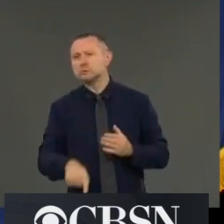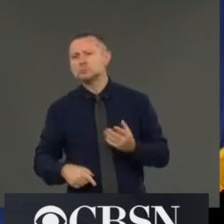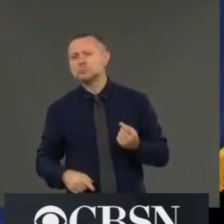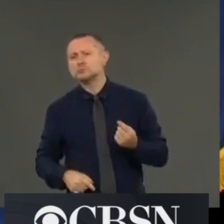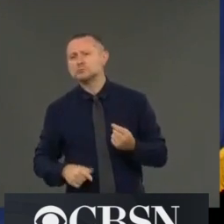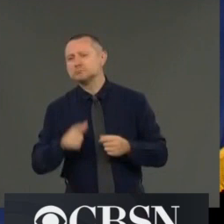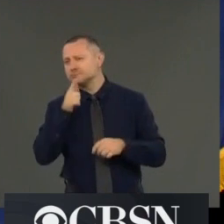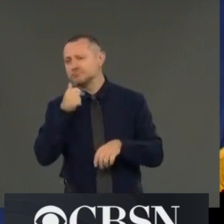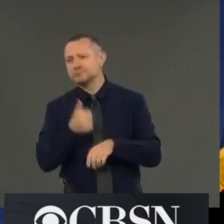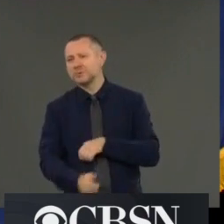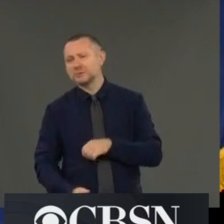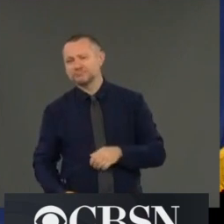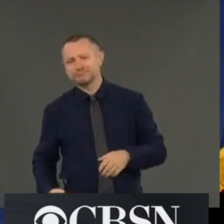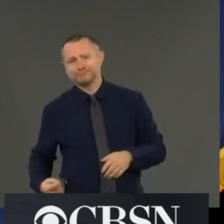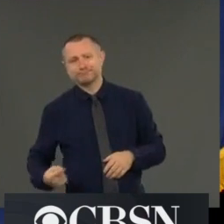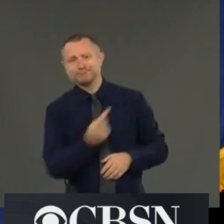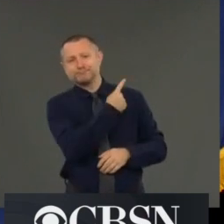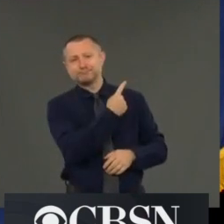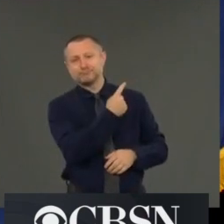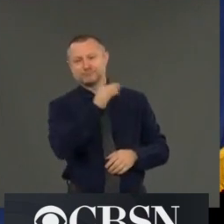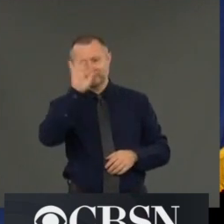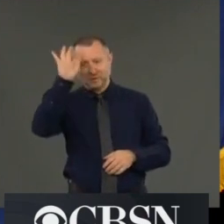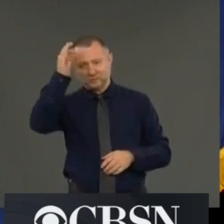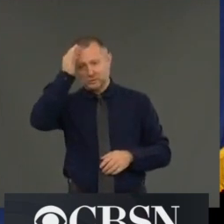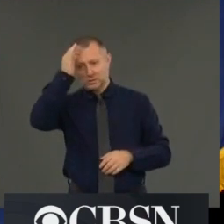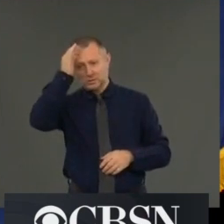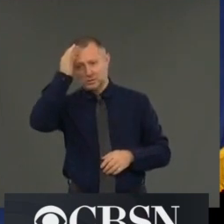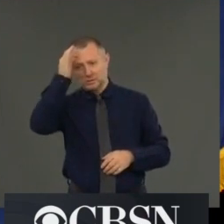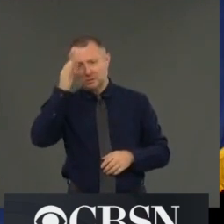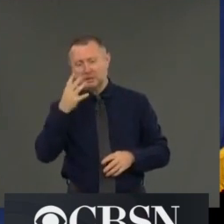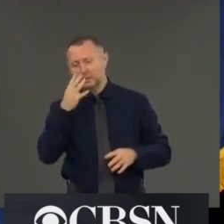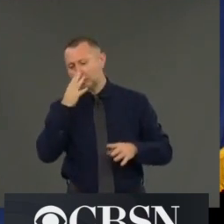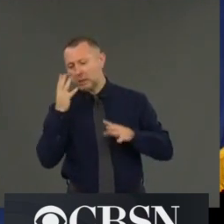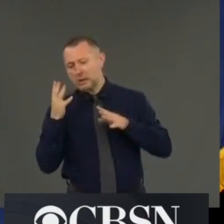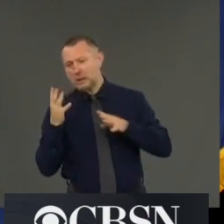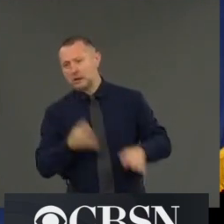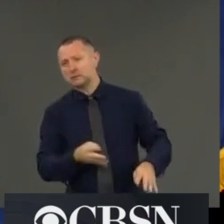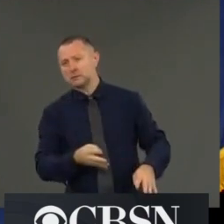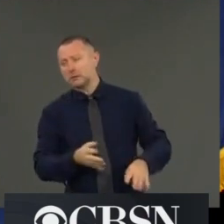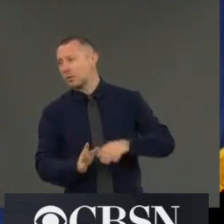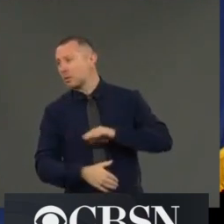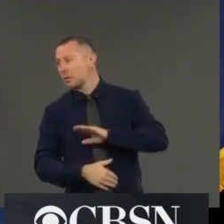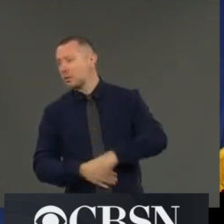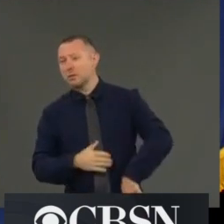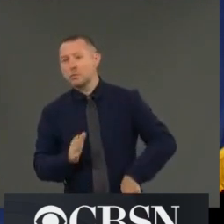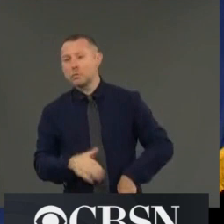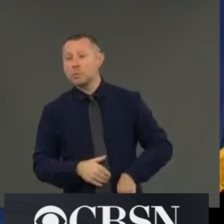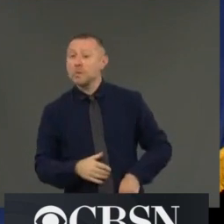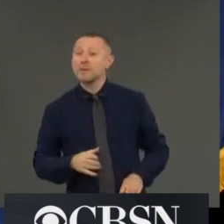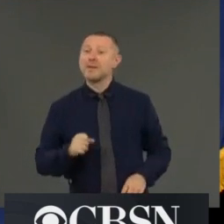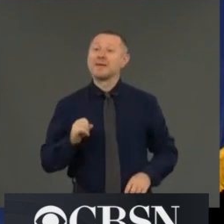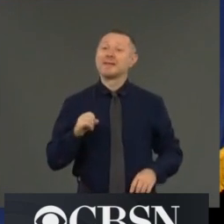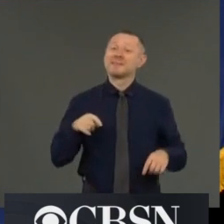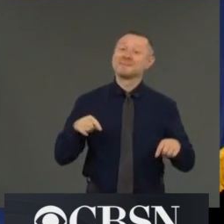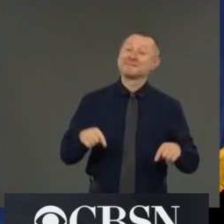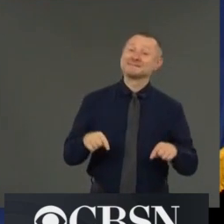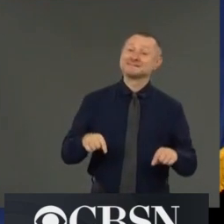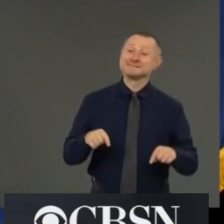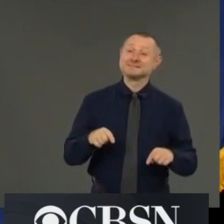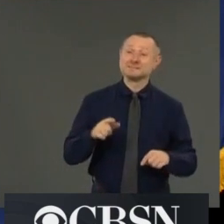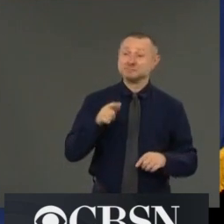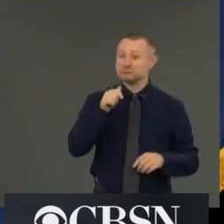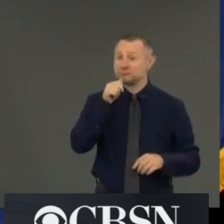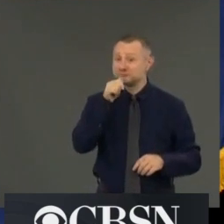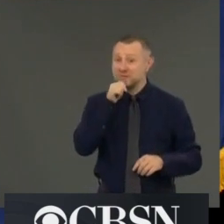government. If this was a private situation, the state could sue the